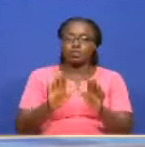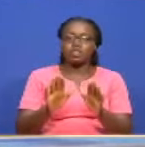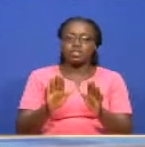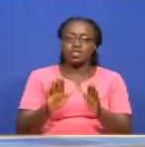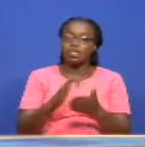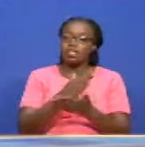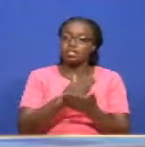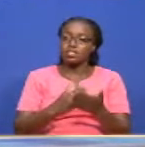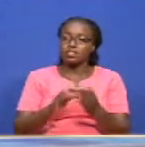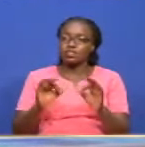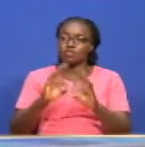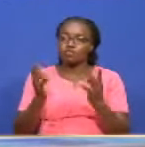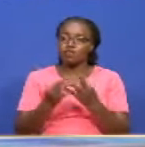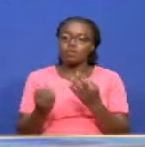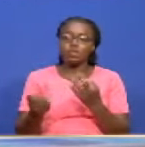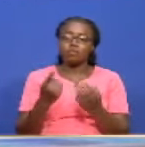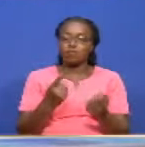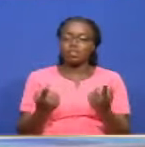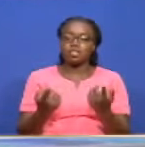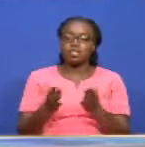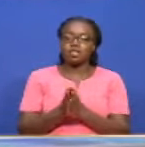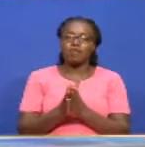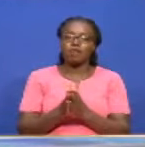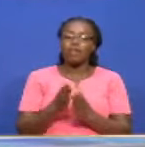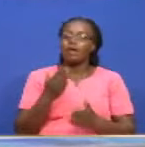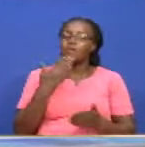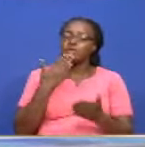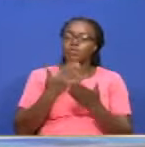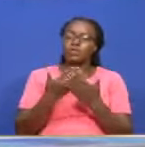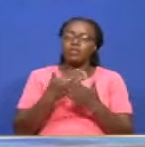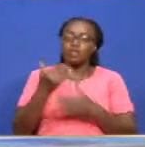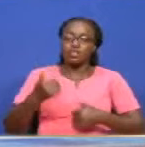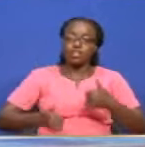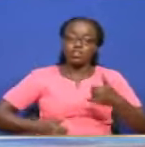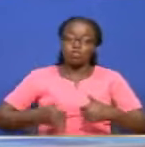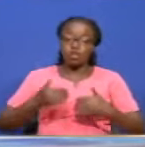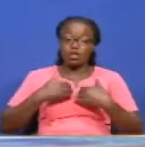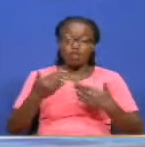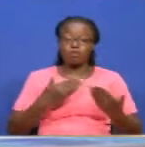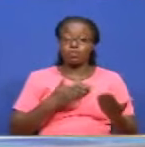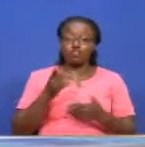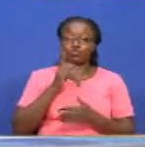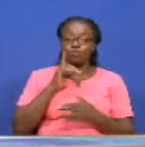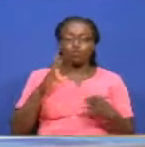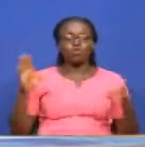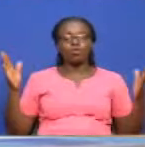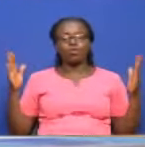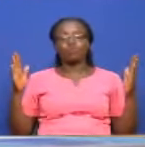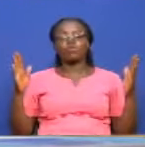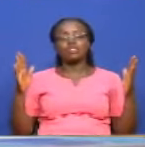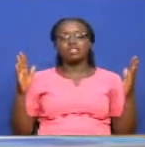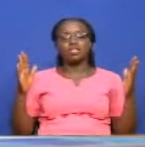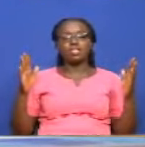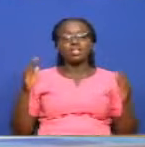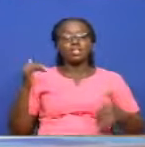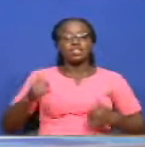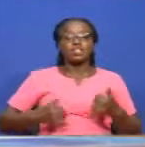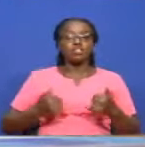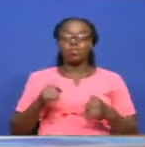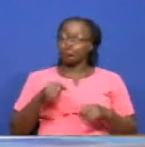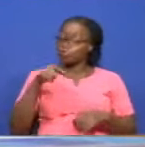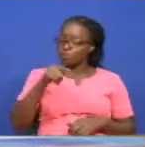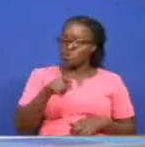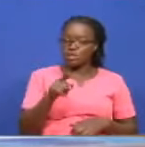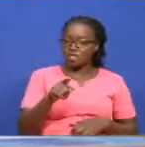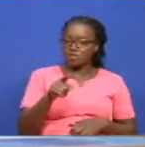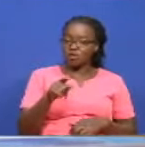segment on Family Matters. It's been great having you company. Of course, tomorrow, holiday, Madaraka Day, do enjoy yourself. And